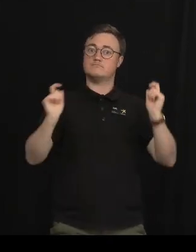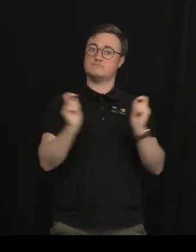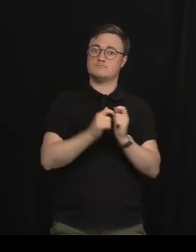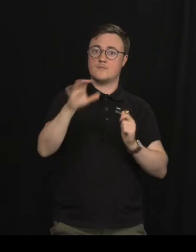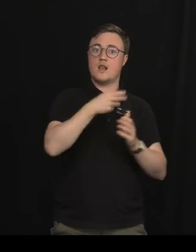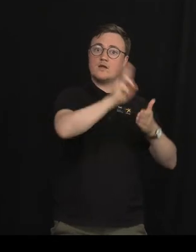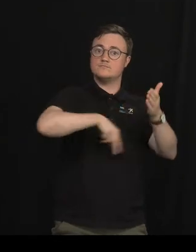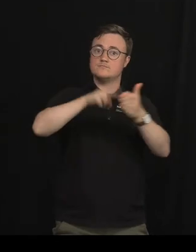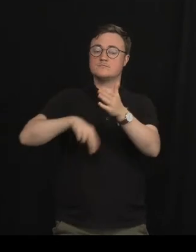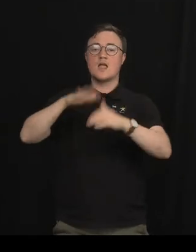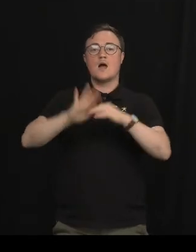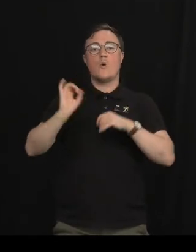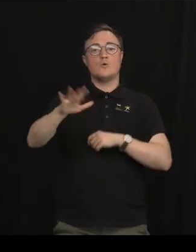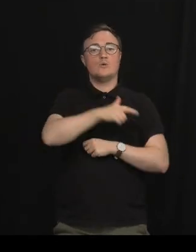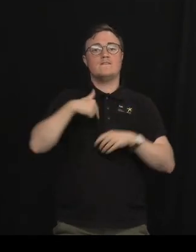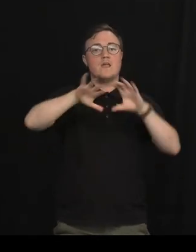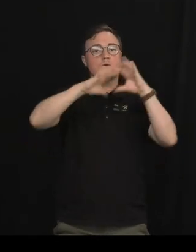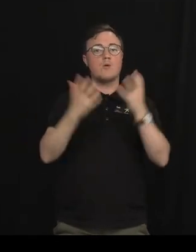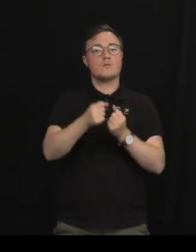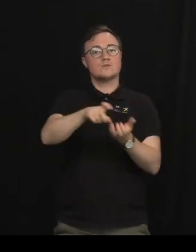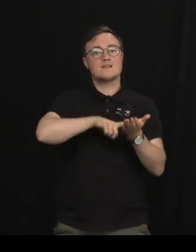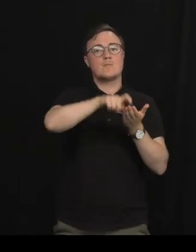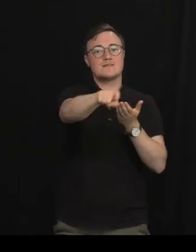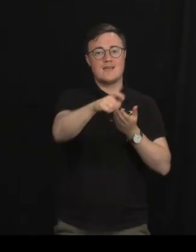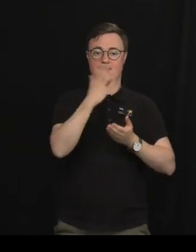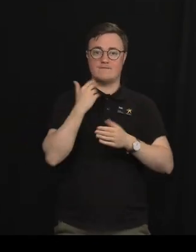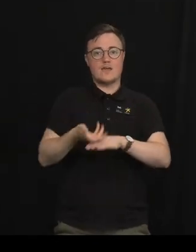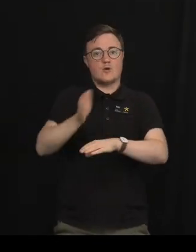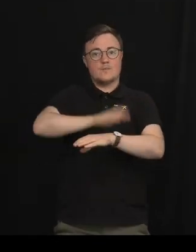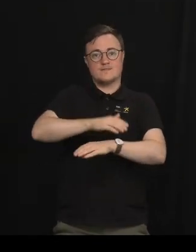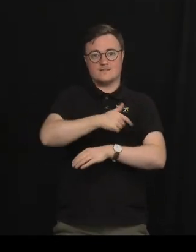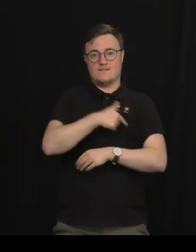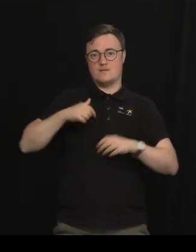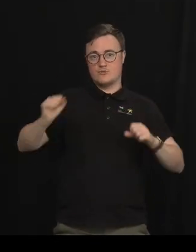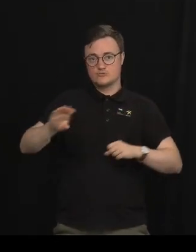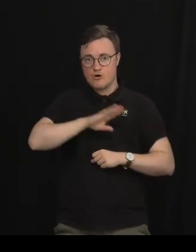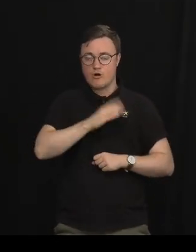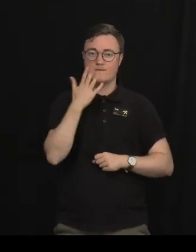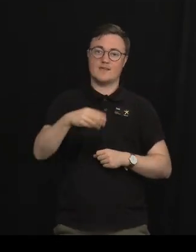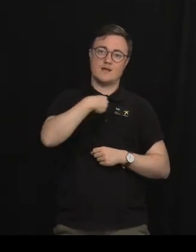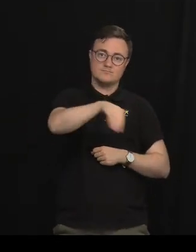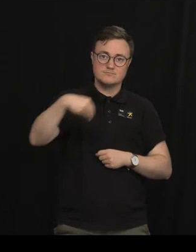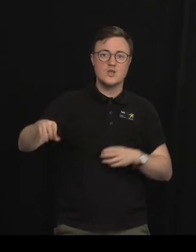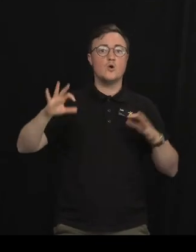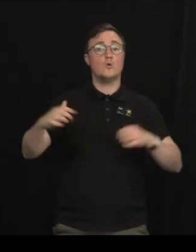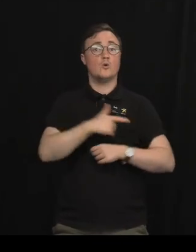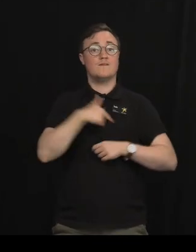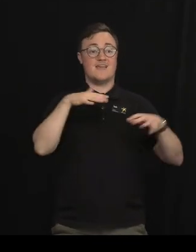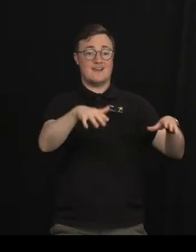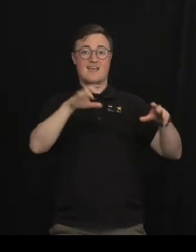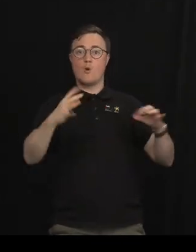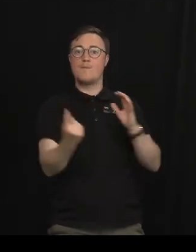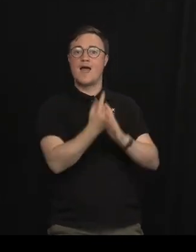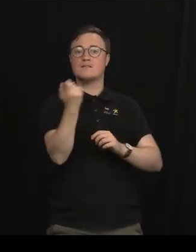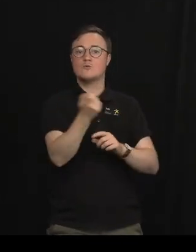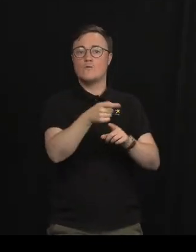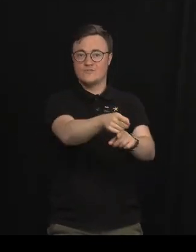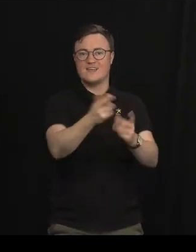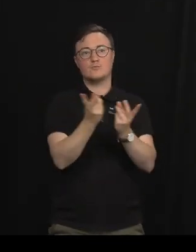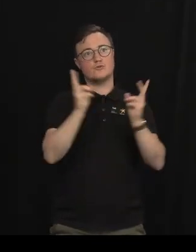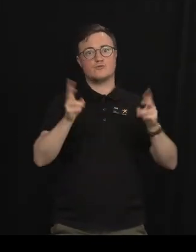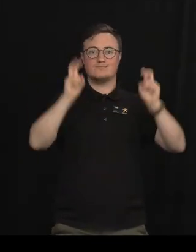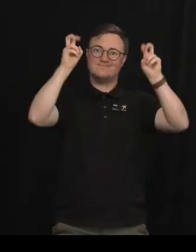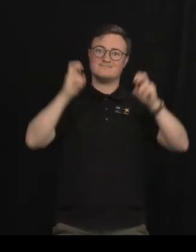need to report, how you need to have the right capacity in place, how you need also to be able to respond if something is happening. So it's a rule sort